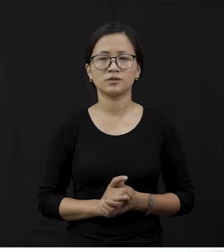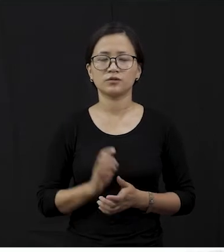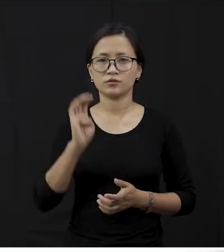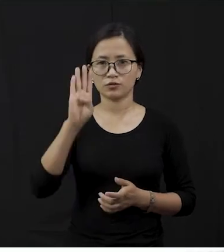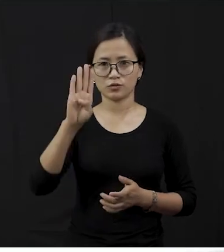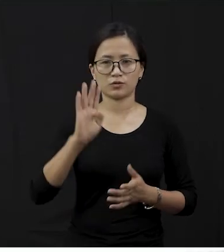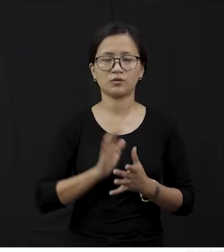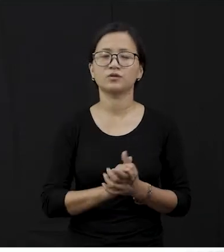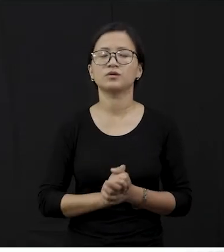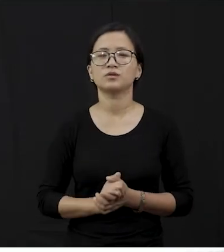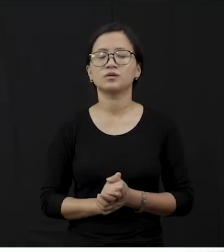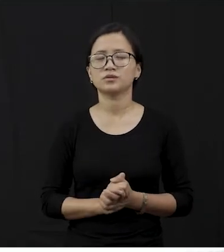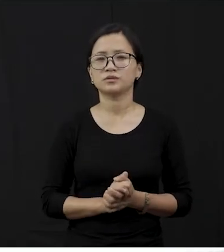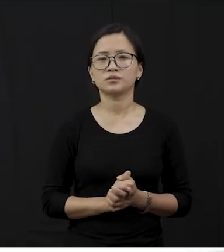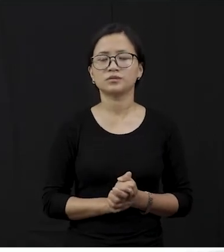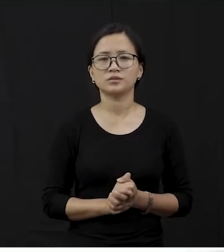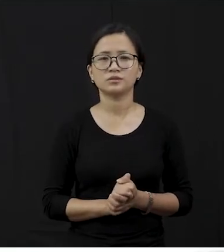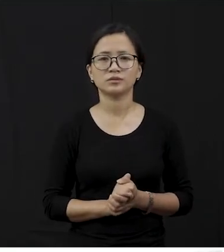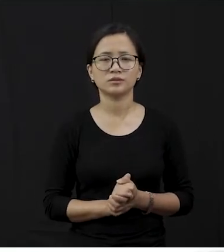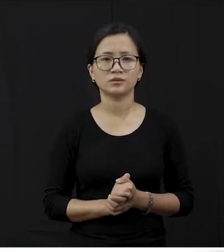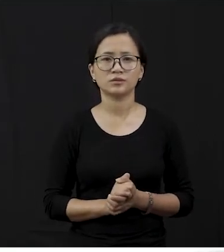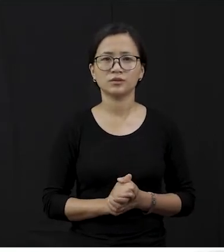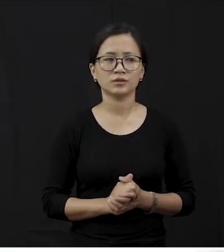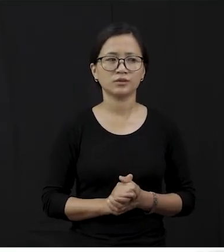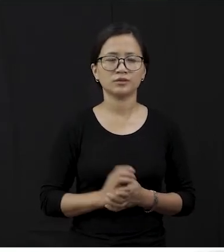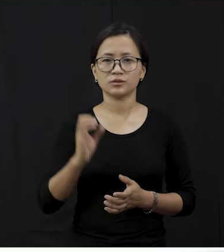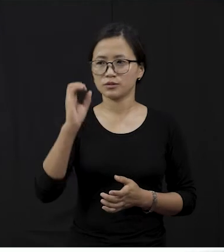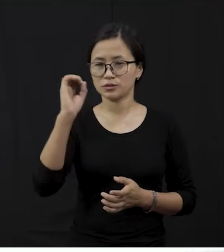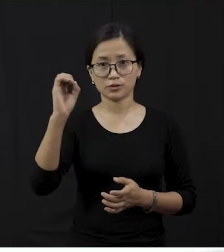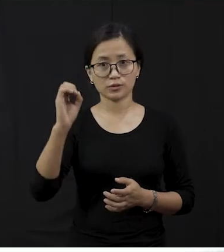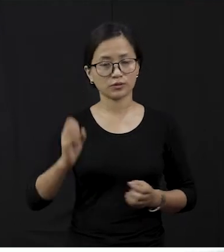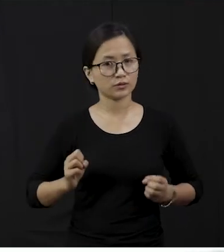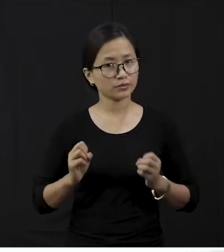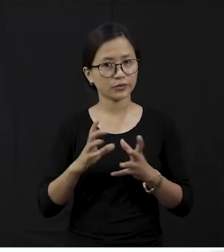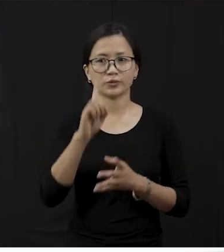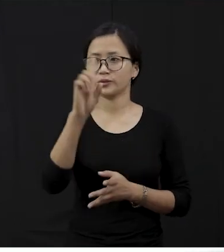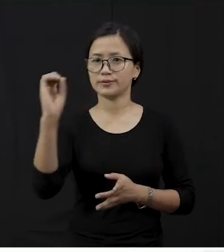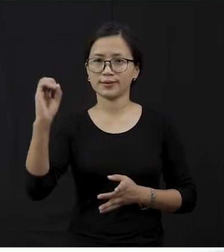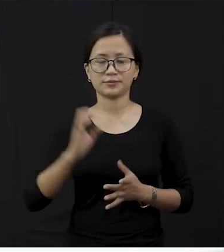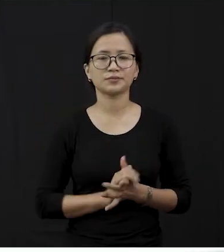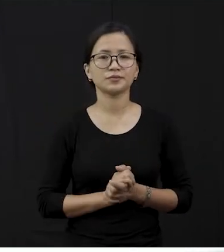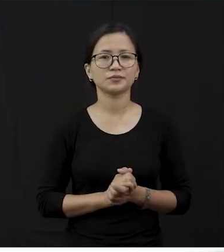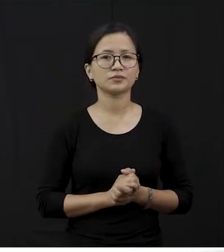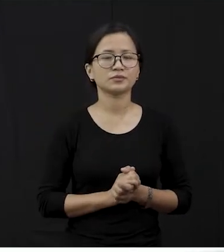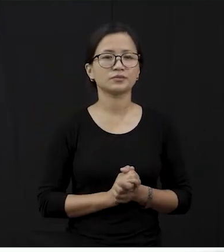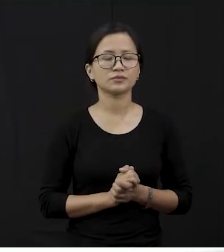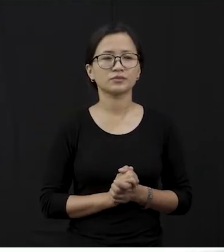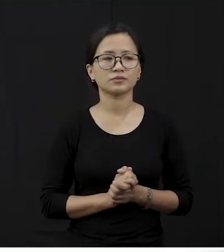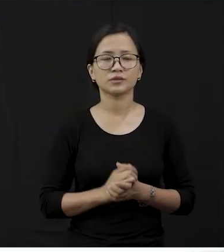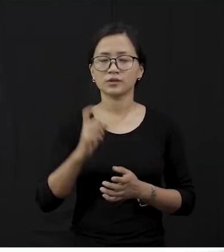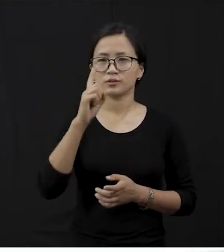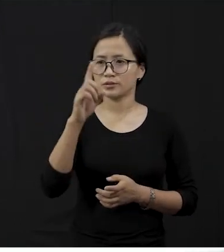became 4. Correct. Then this 0 became 10. Now, we are going to